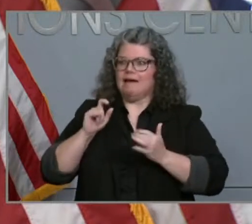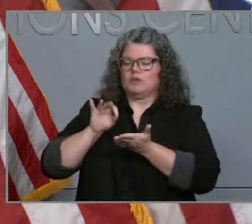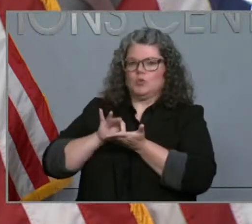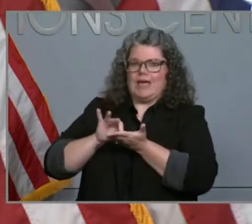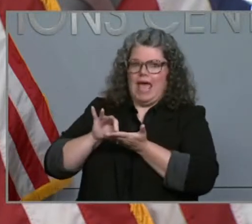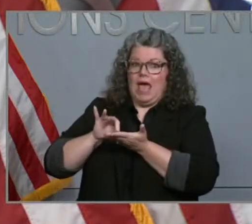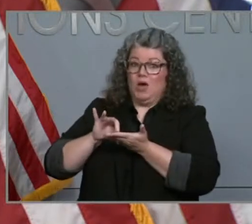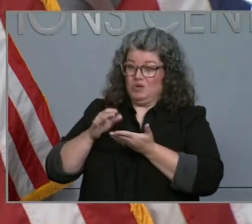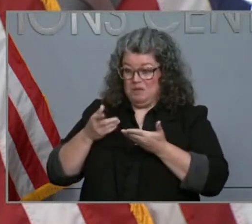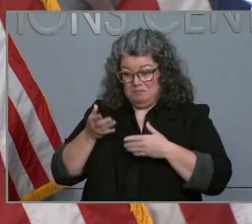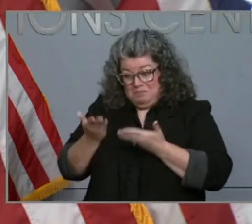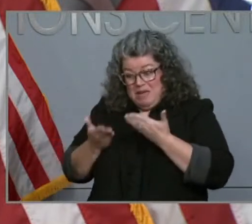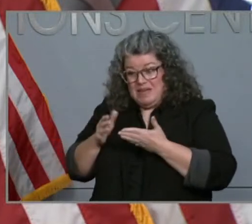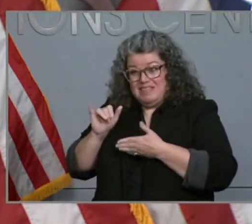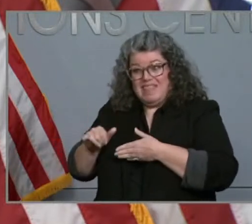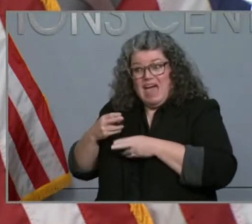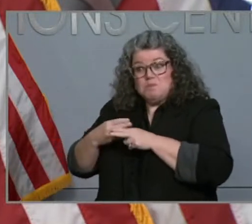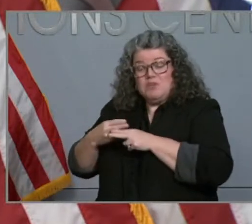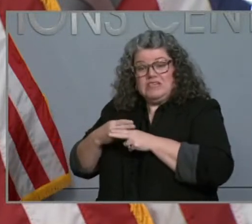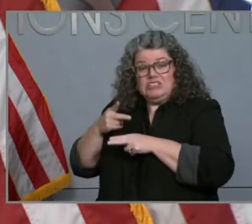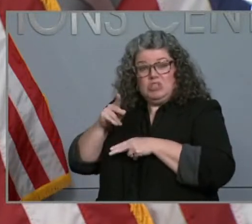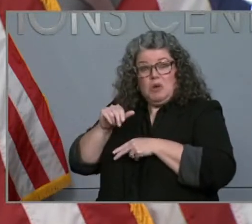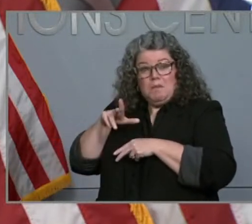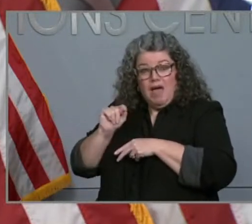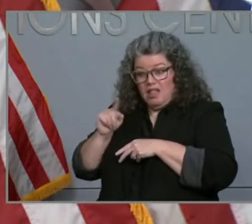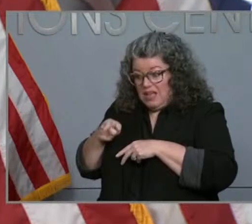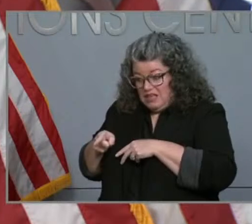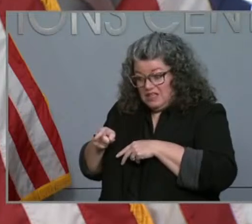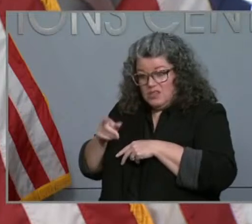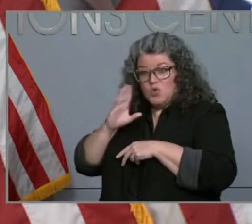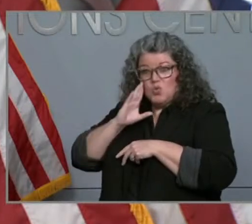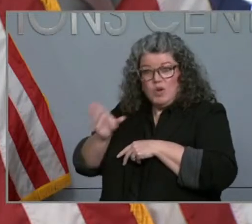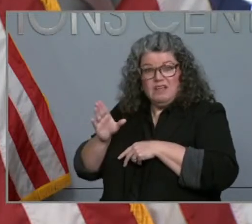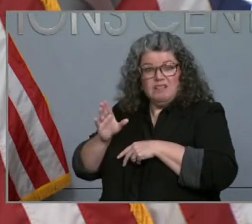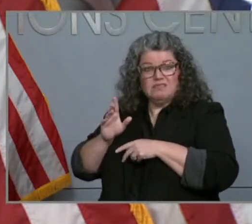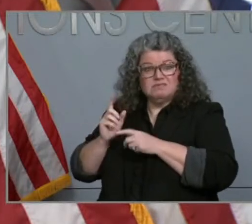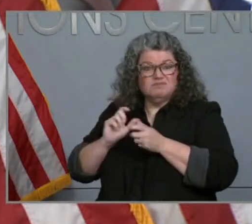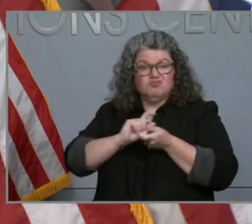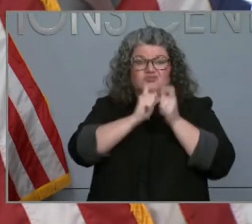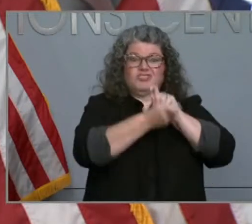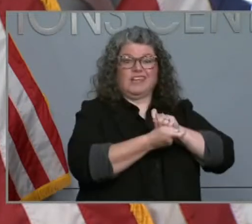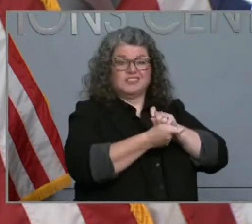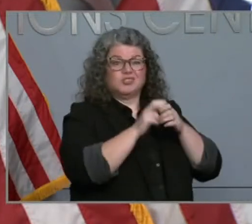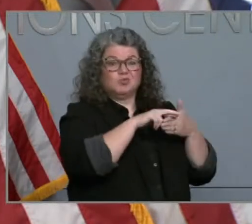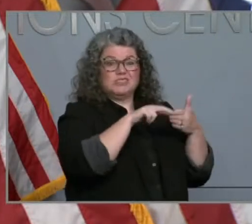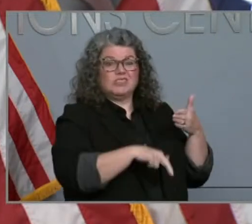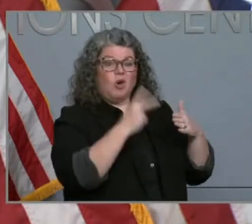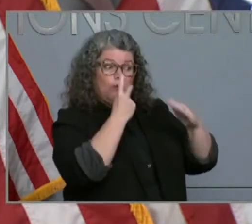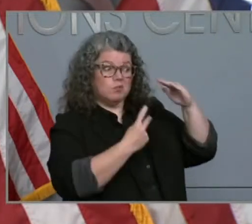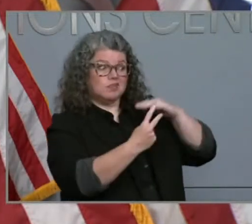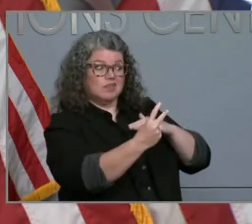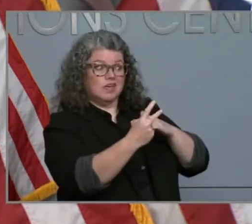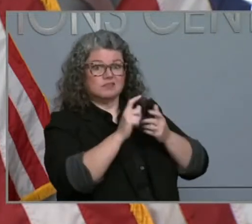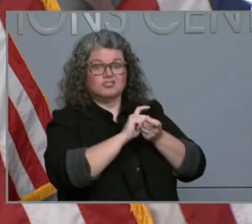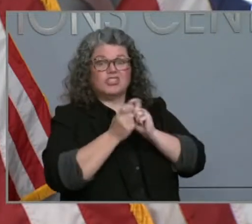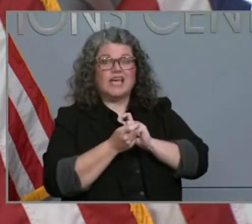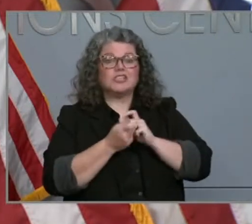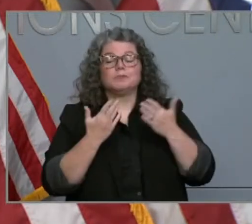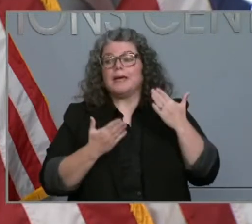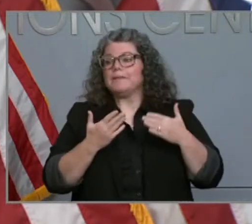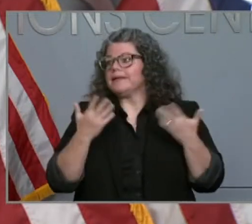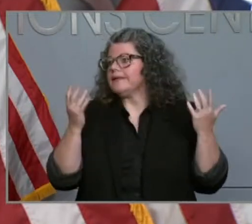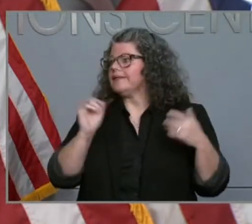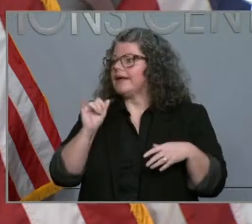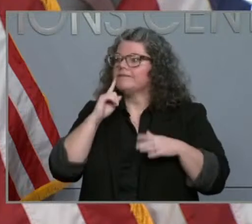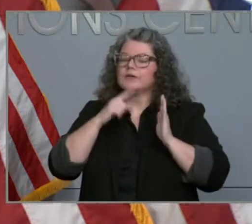that could change the outcome of a very close election, especially when you get to a contest the size of perhaps a county commissioner race or something of